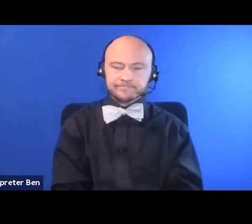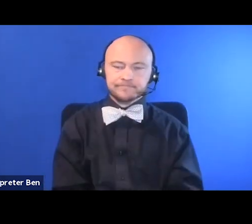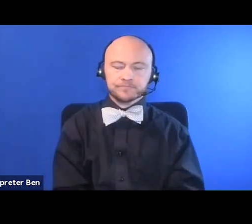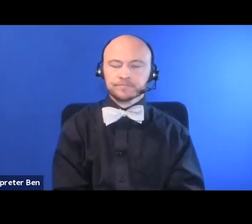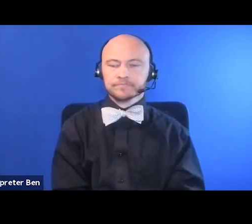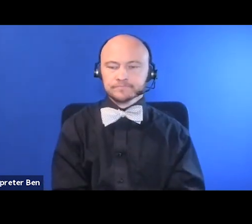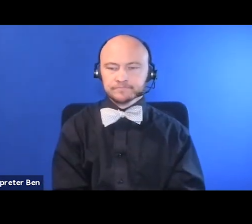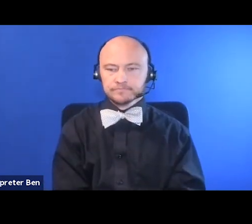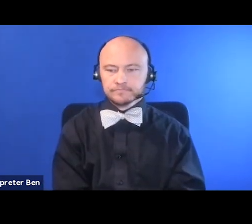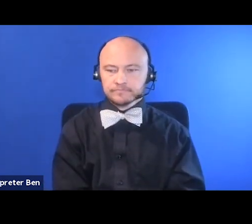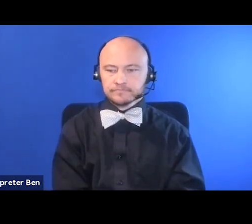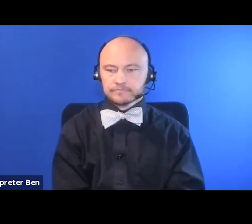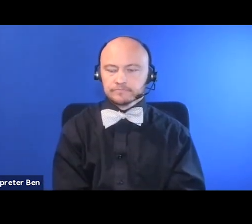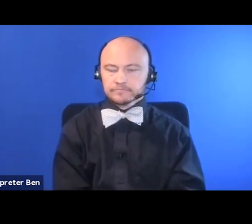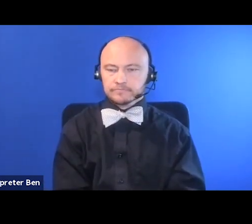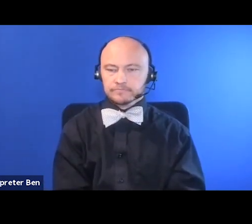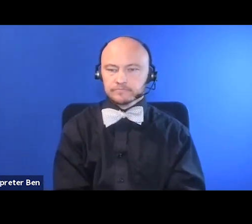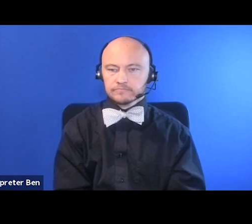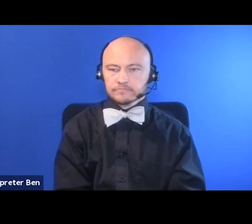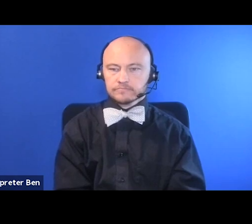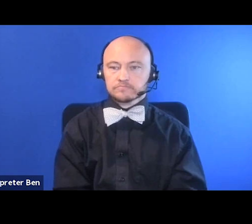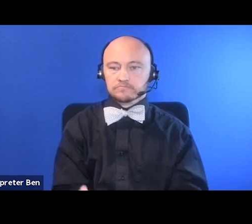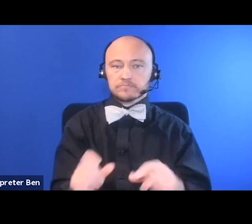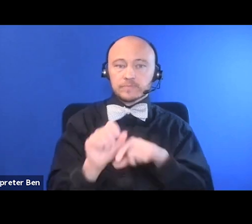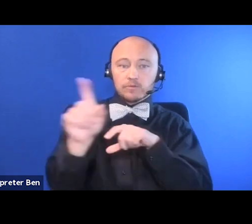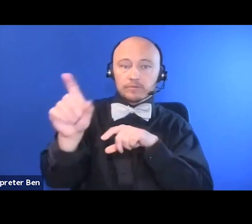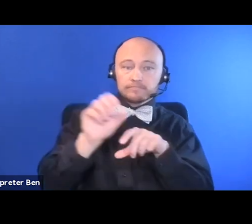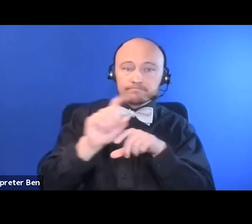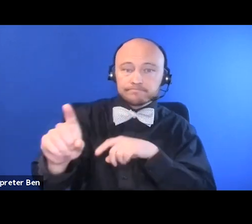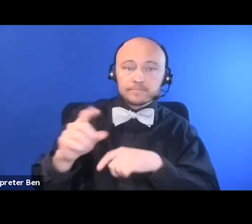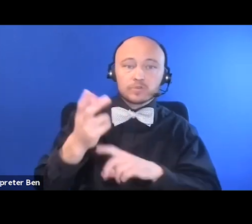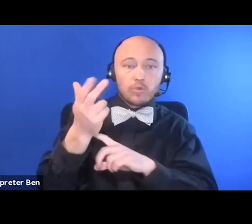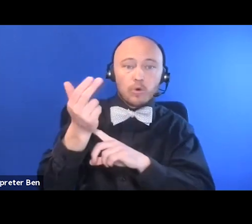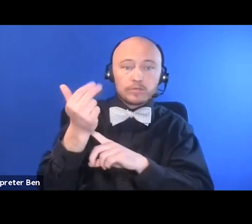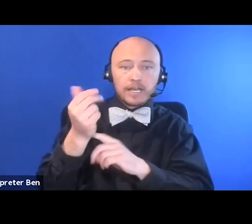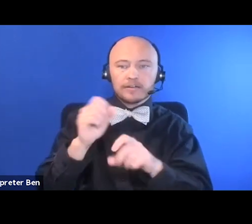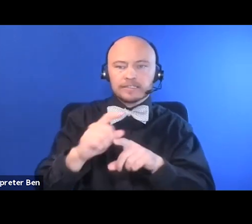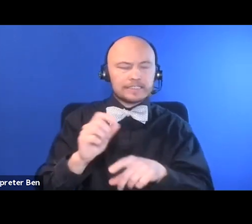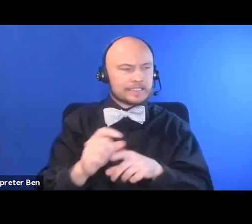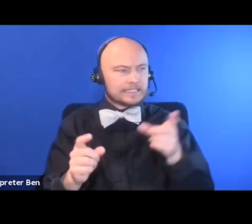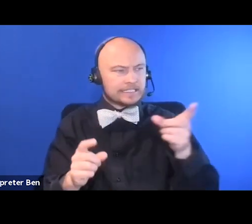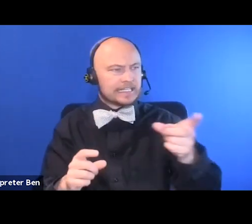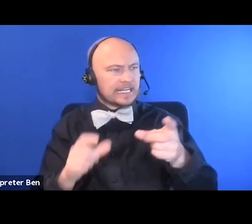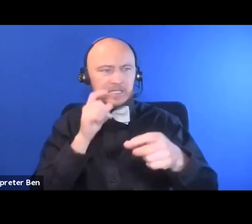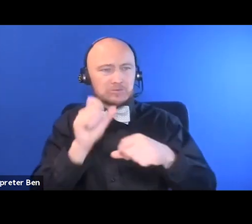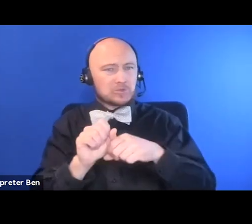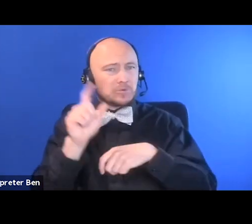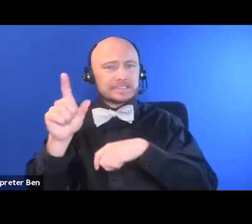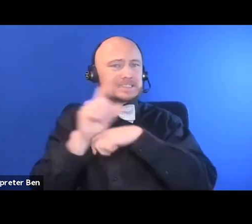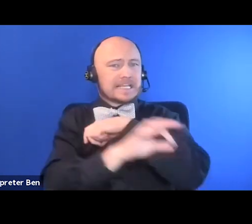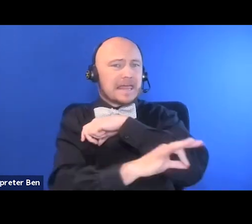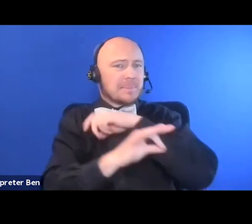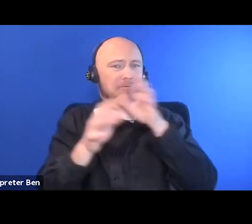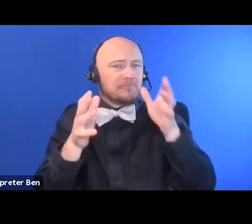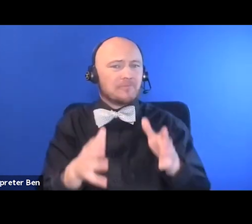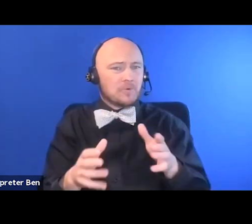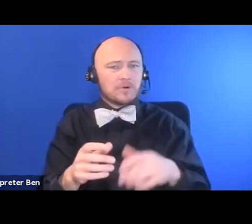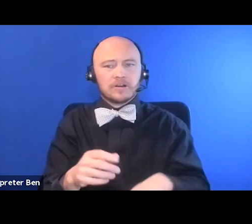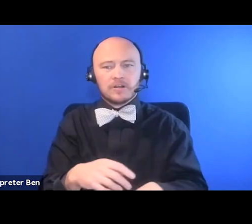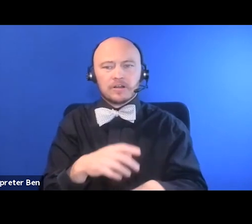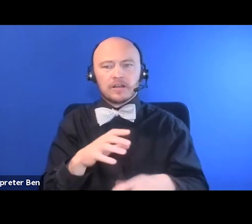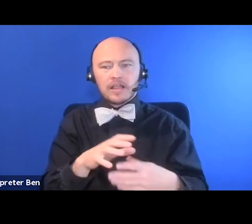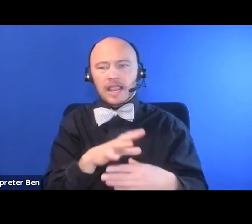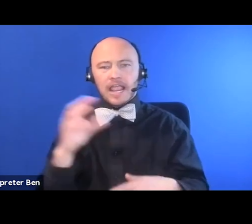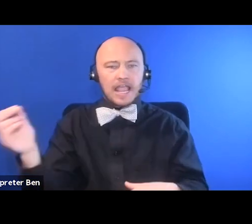dispatching representatives to the inn to warn the innkeeper not to send the foreigner and his